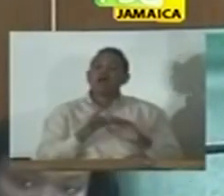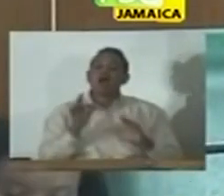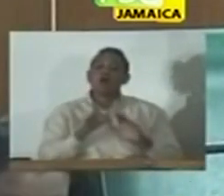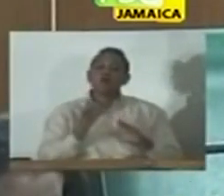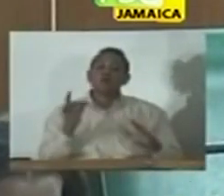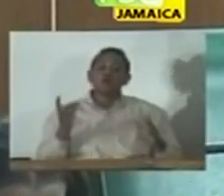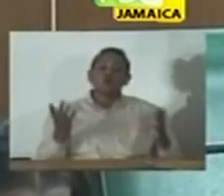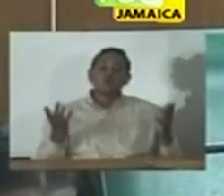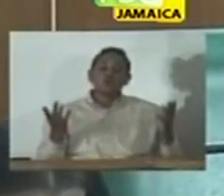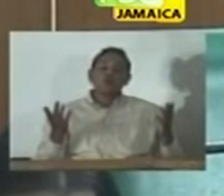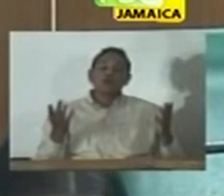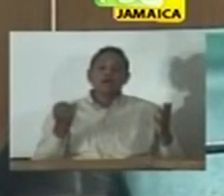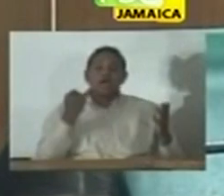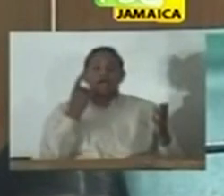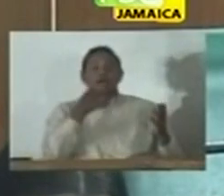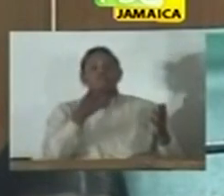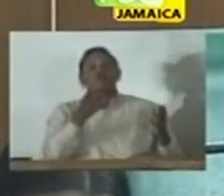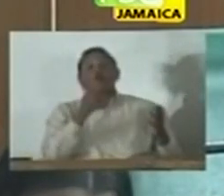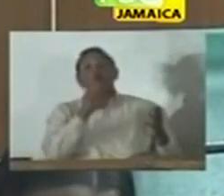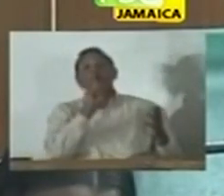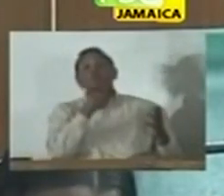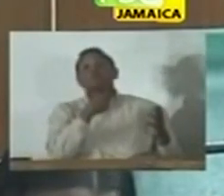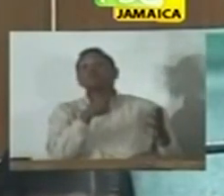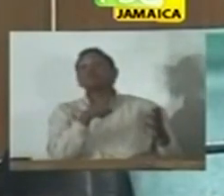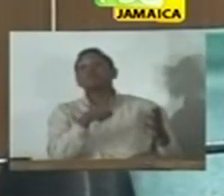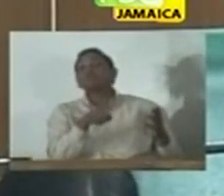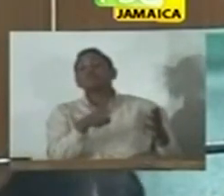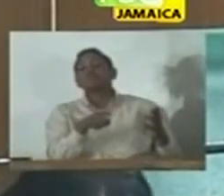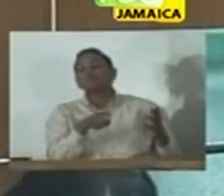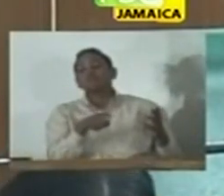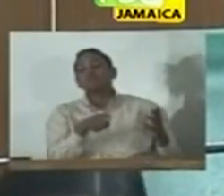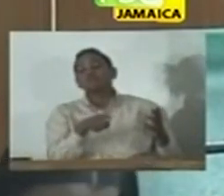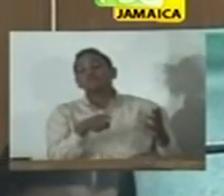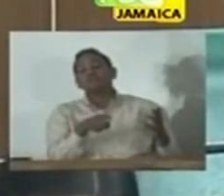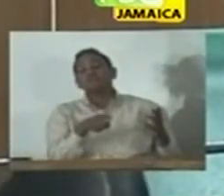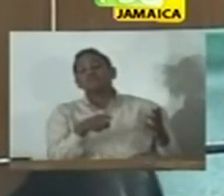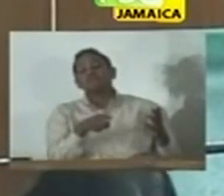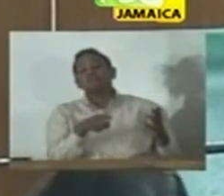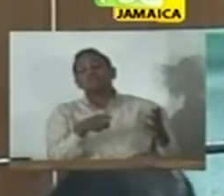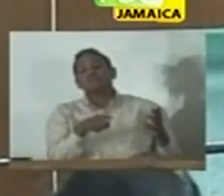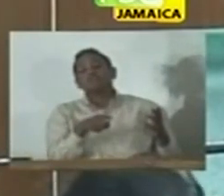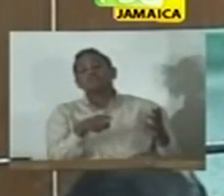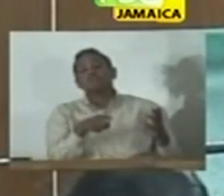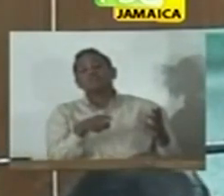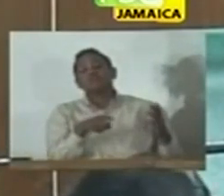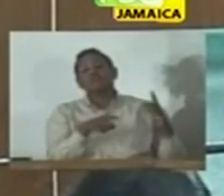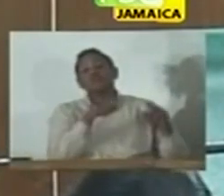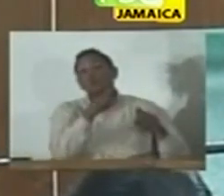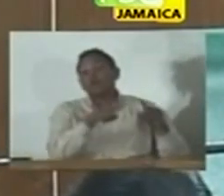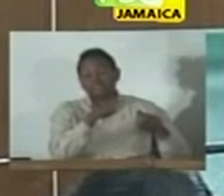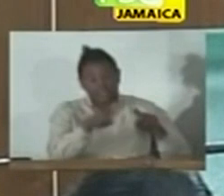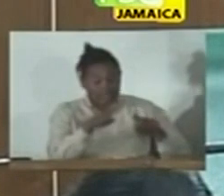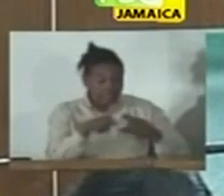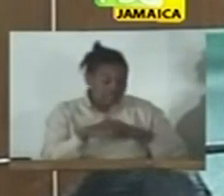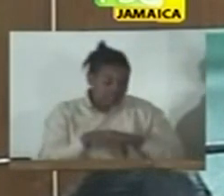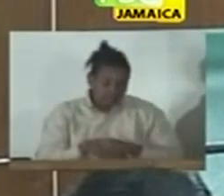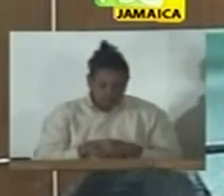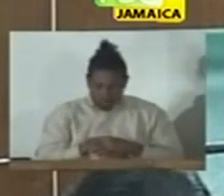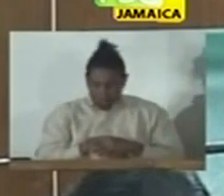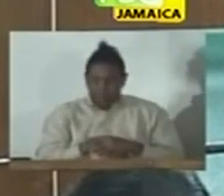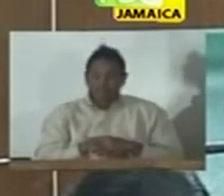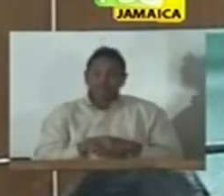if you are ruling that the questioning of